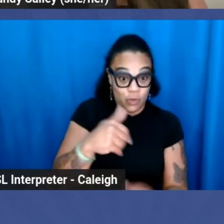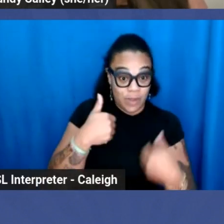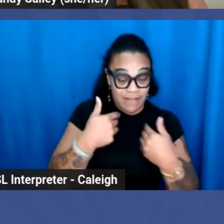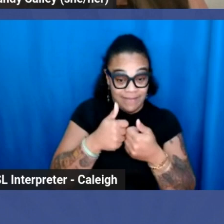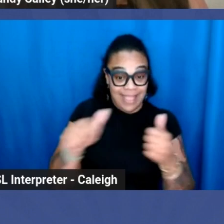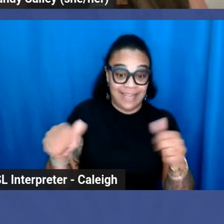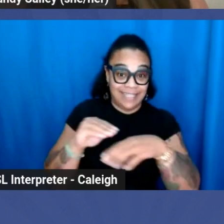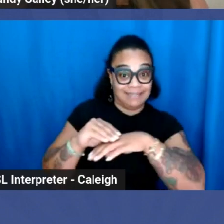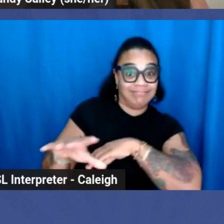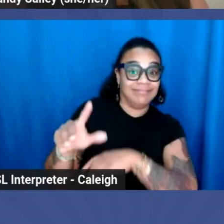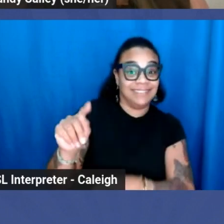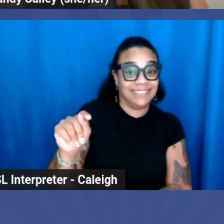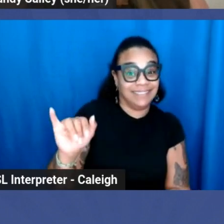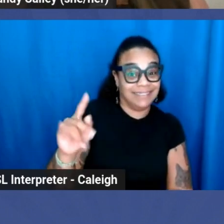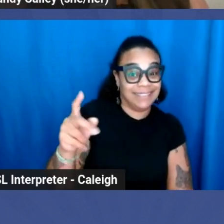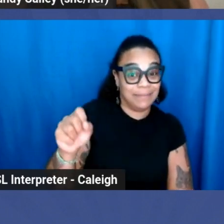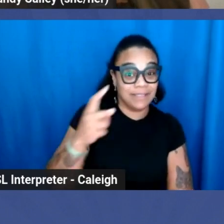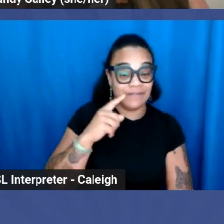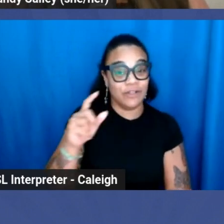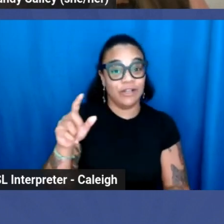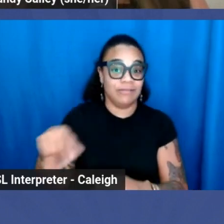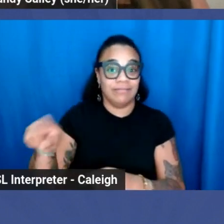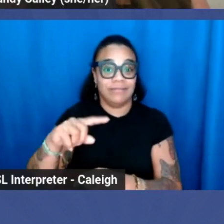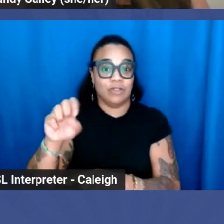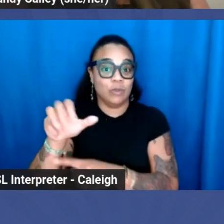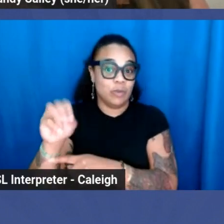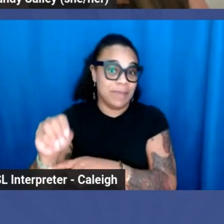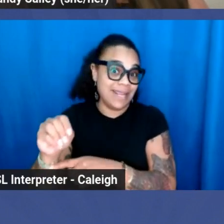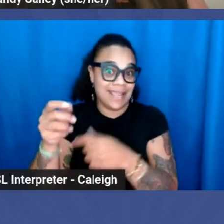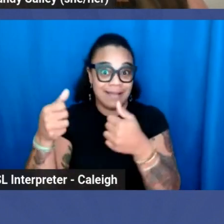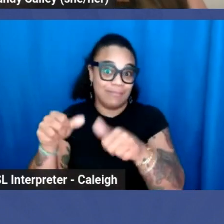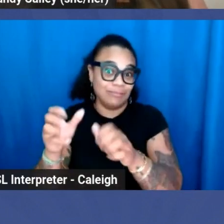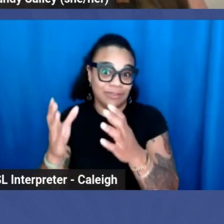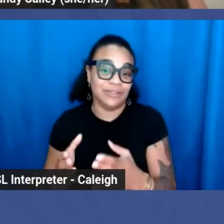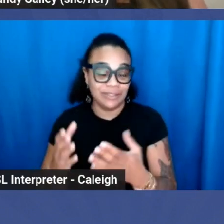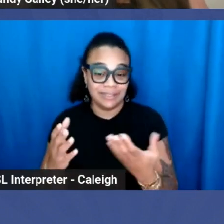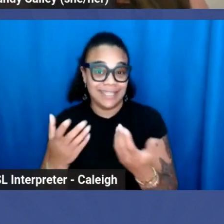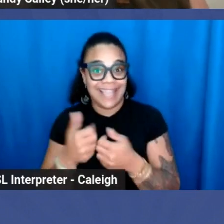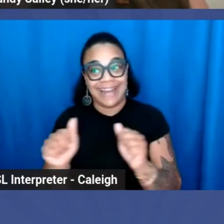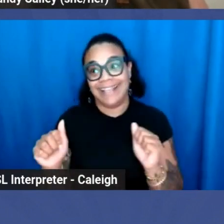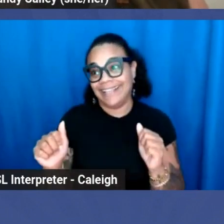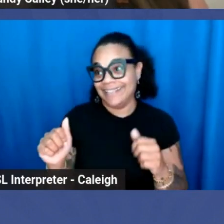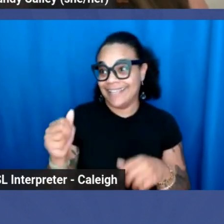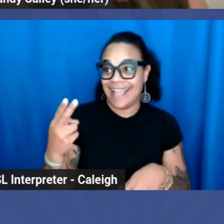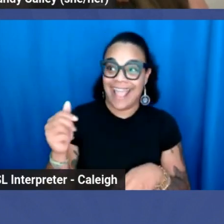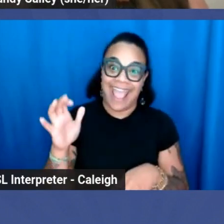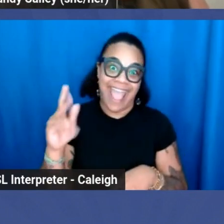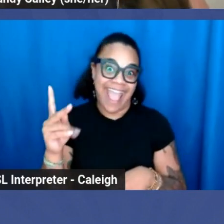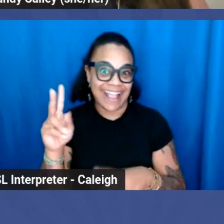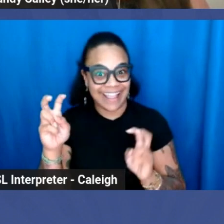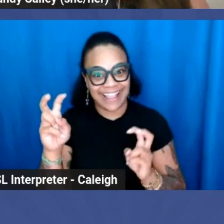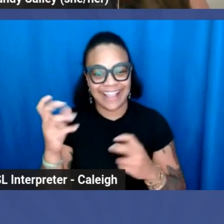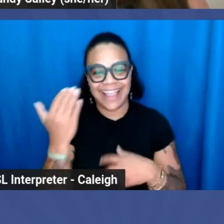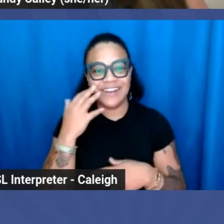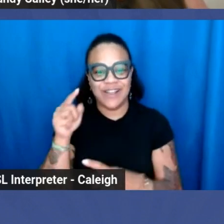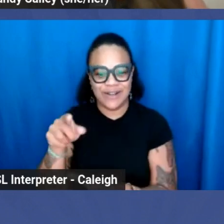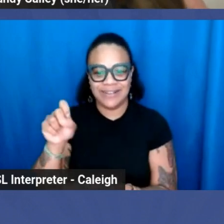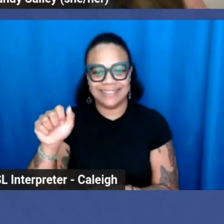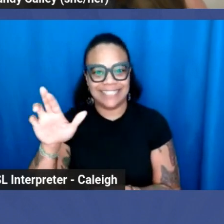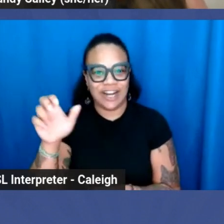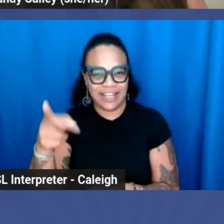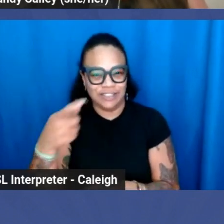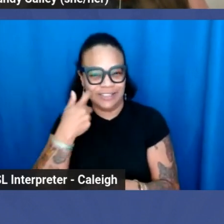social media who are wanting to spread the word a little bit? Any hacks? I know, Sarah, you spoke about changing the words a little bit, and Michelle, you